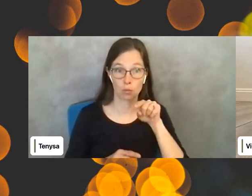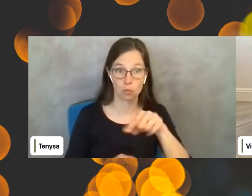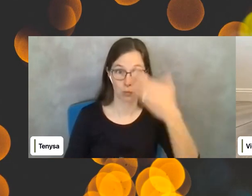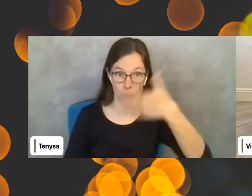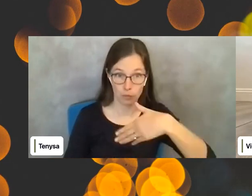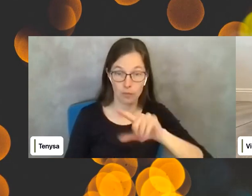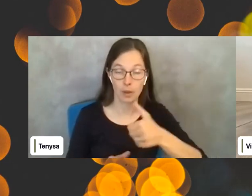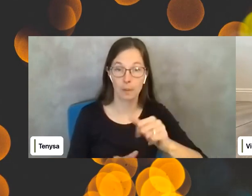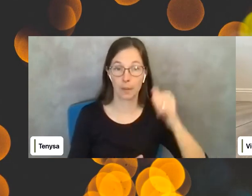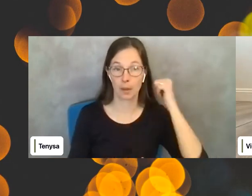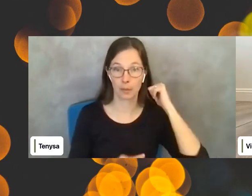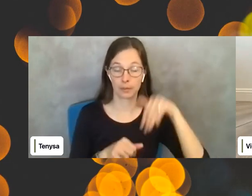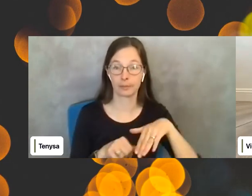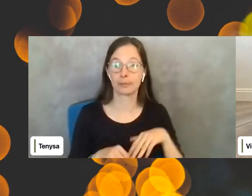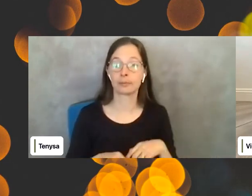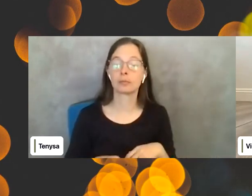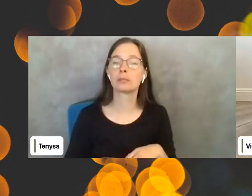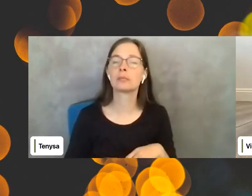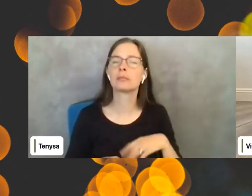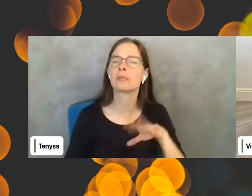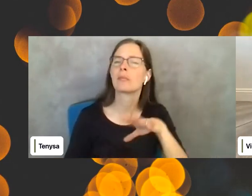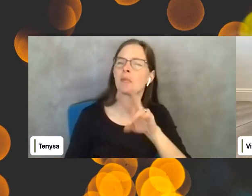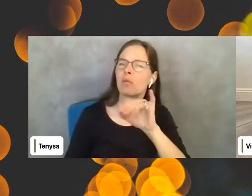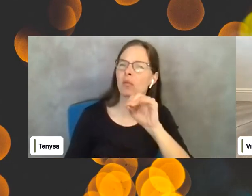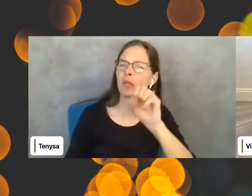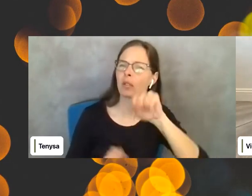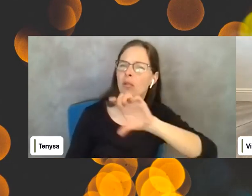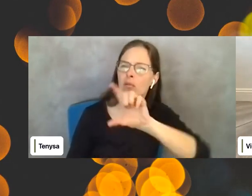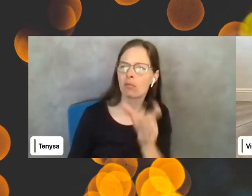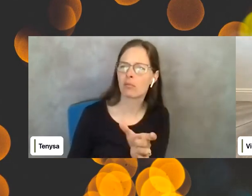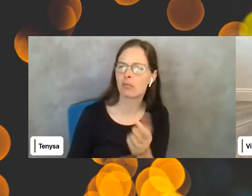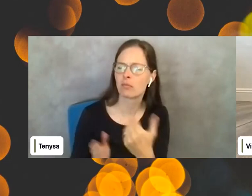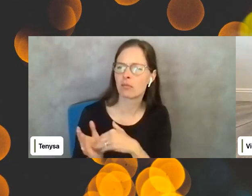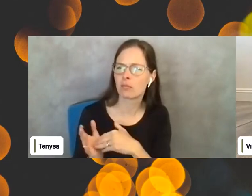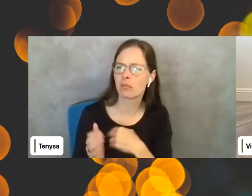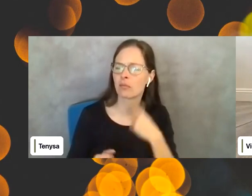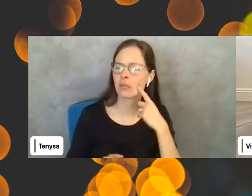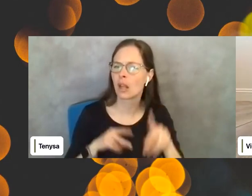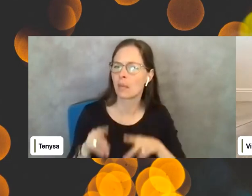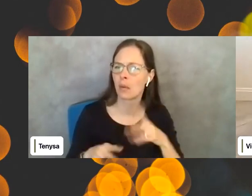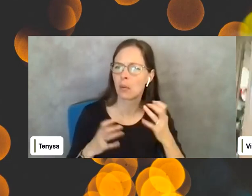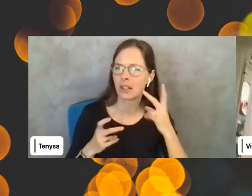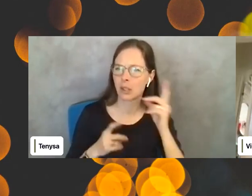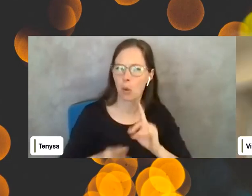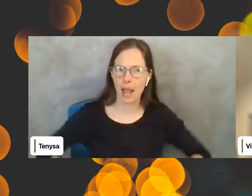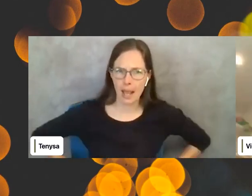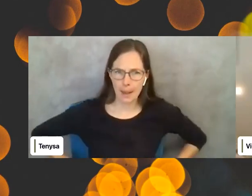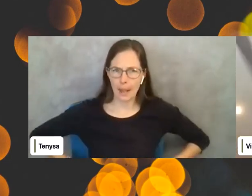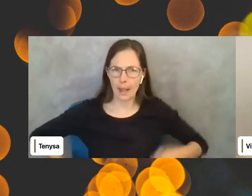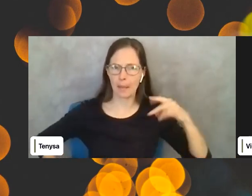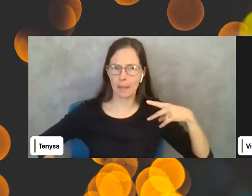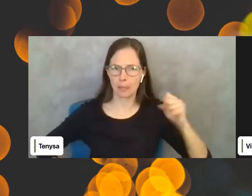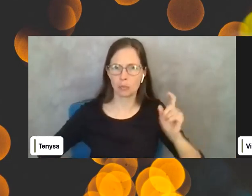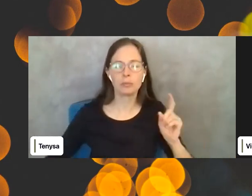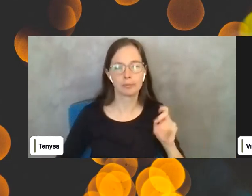crossing backwards. Hey, Vico, why don't you turn it so that it's vertical again? Because I think people will be able to see where your hips are at as well.